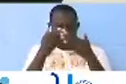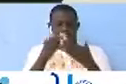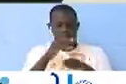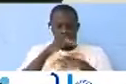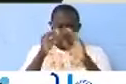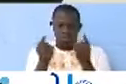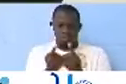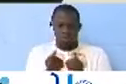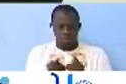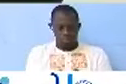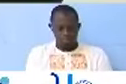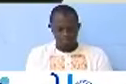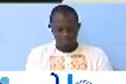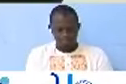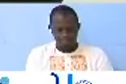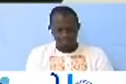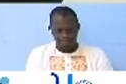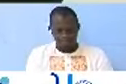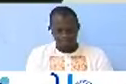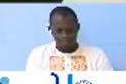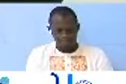afonye bang ye menge bang.